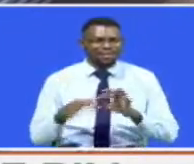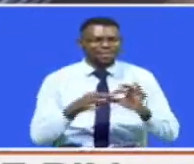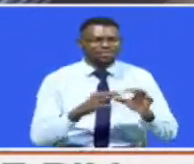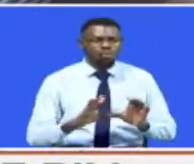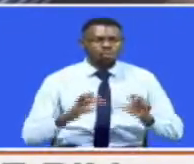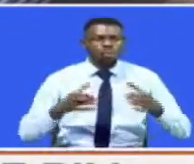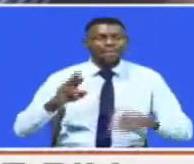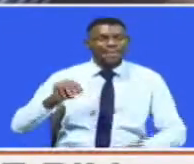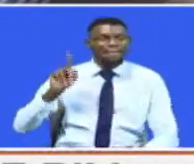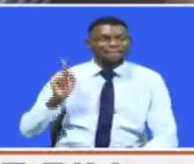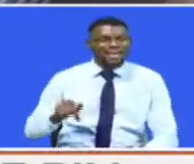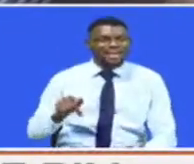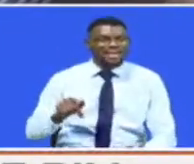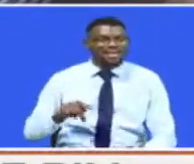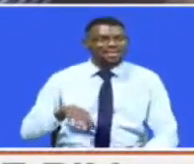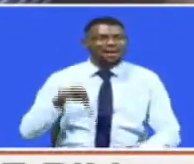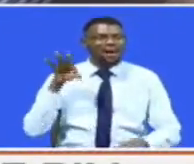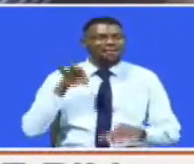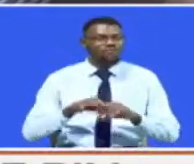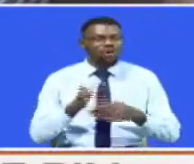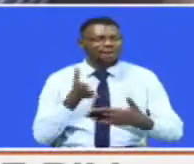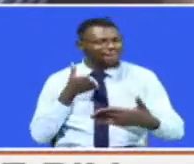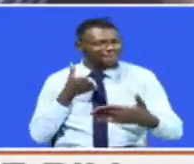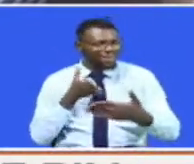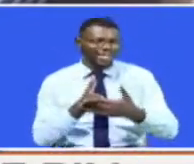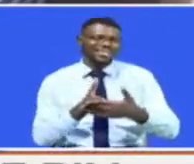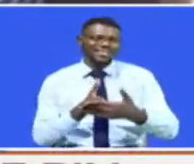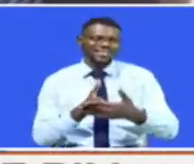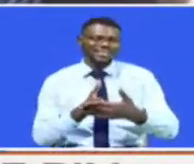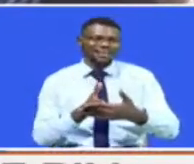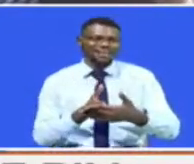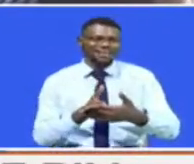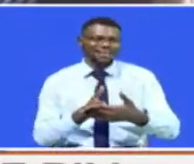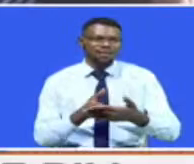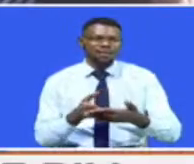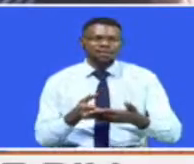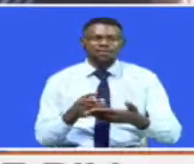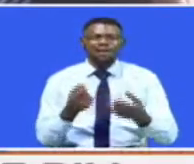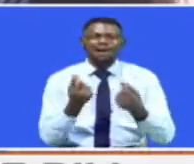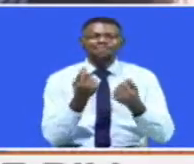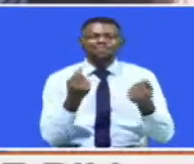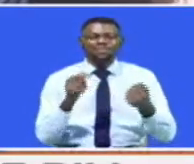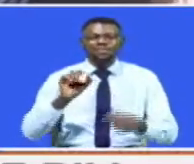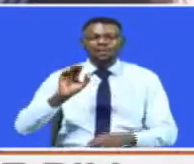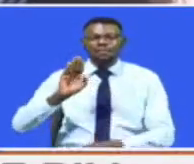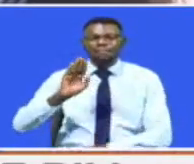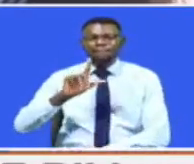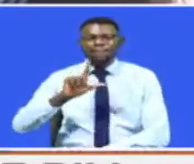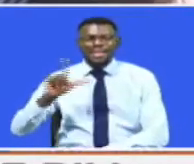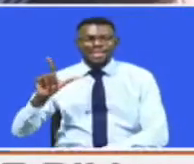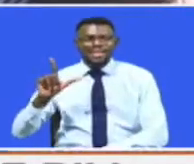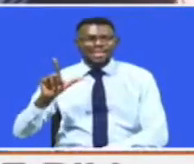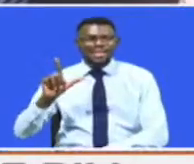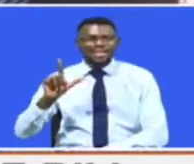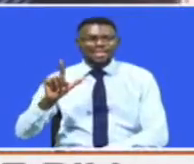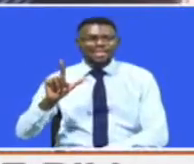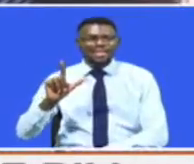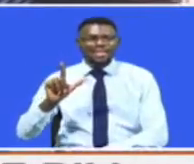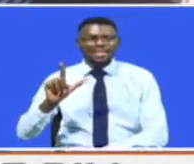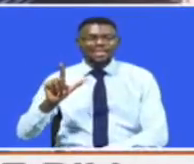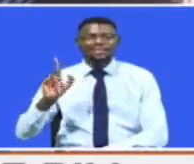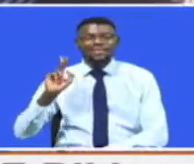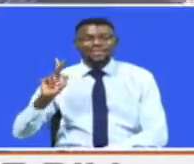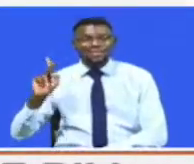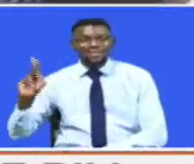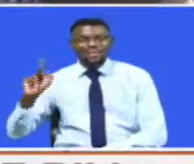legislators will vote against the finance bill that the KK government is proposing